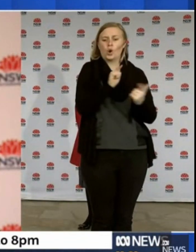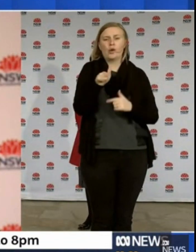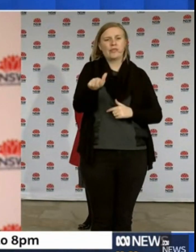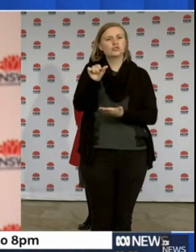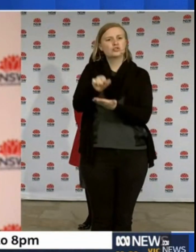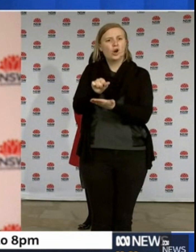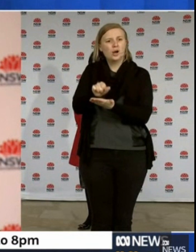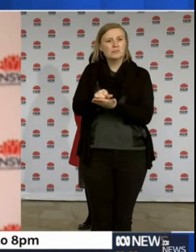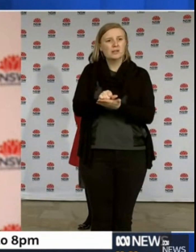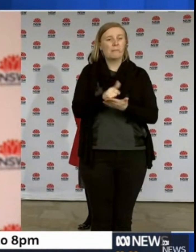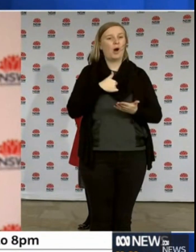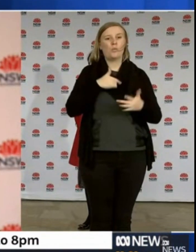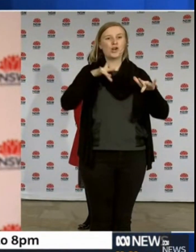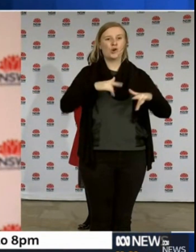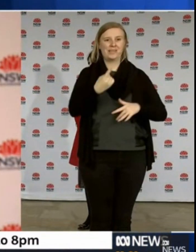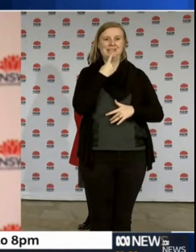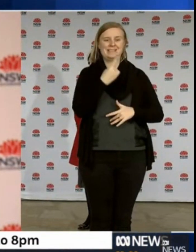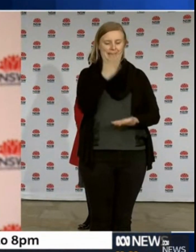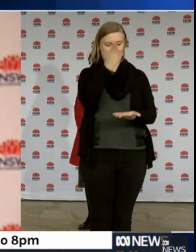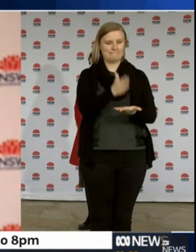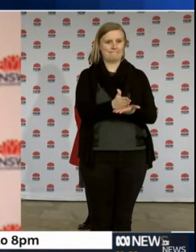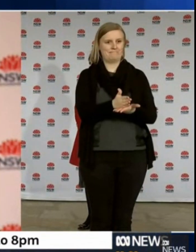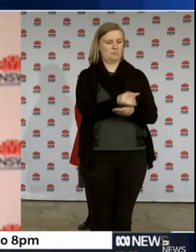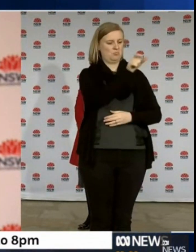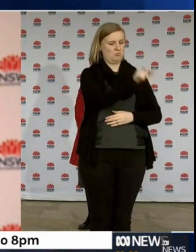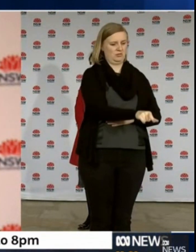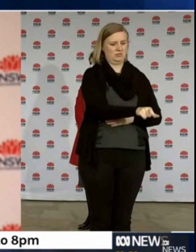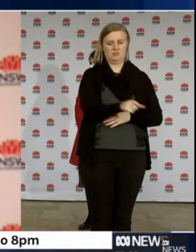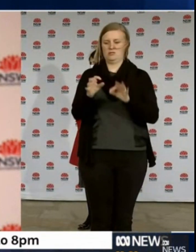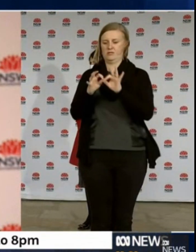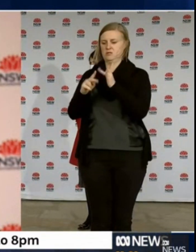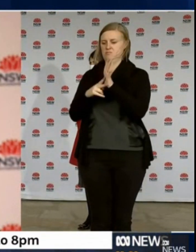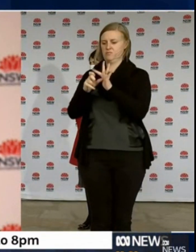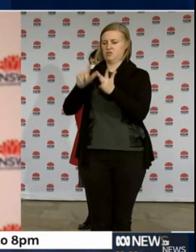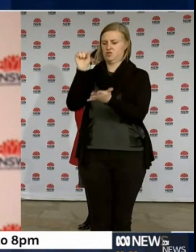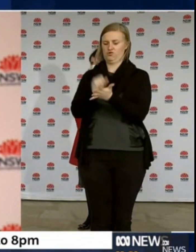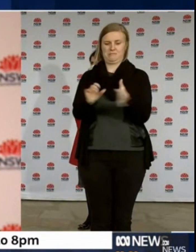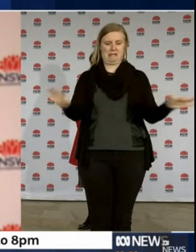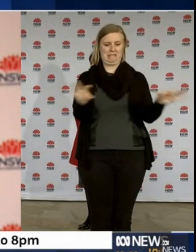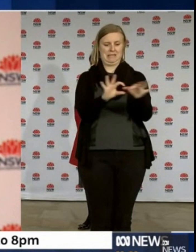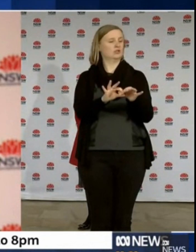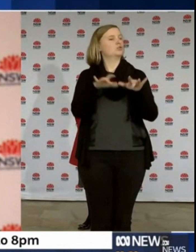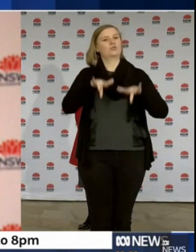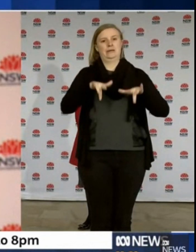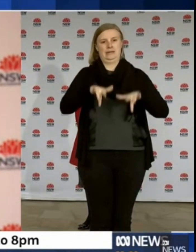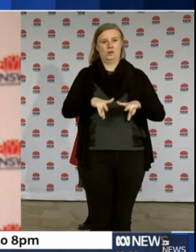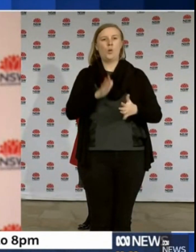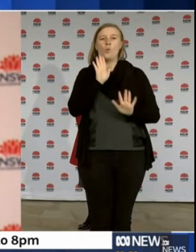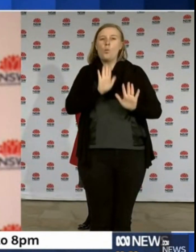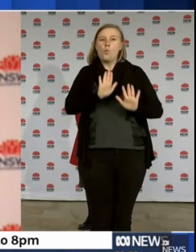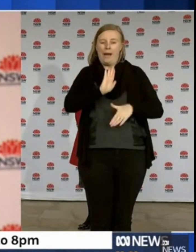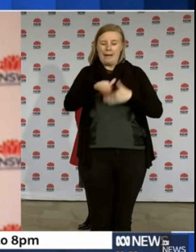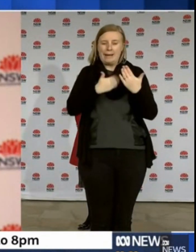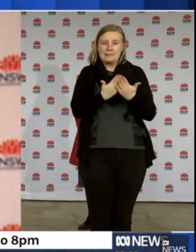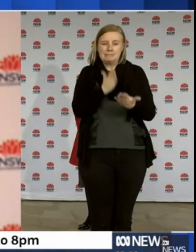But clearly the key point is we're not calling it linked until we actually find a crossover point or pursuing a number of lines